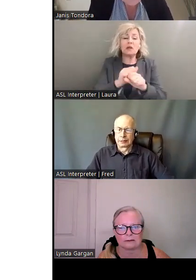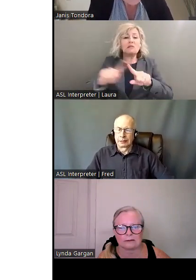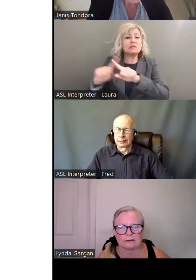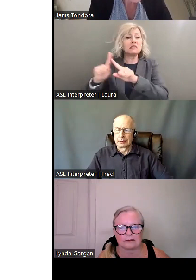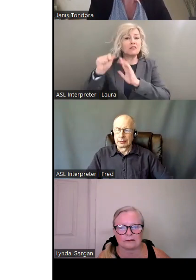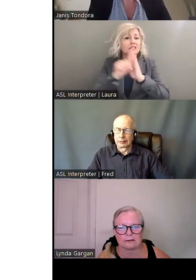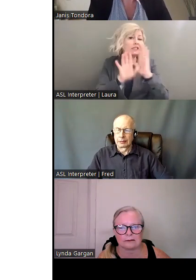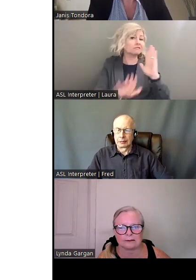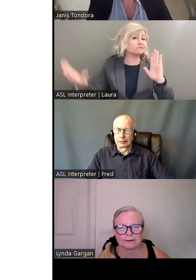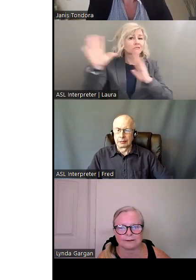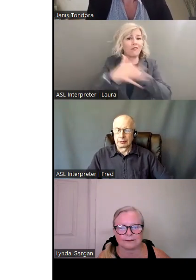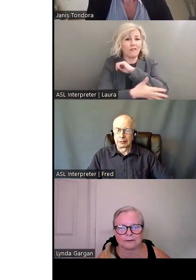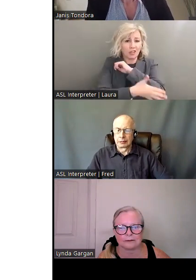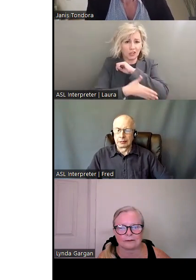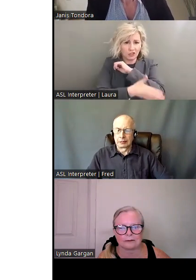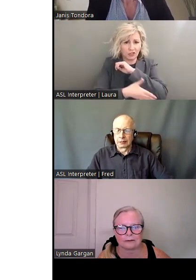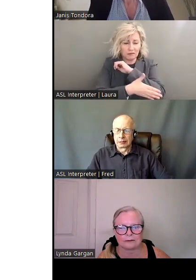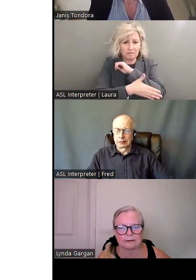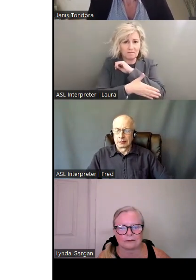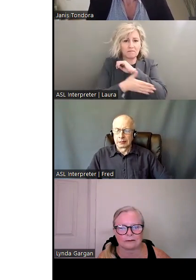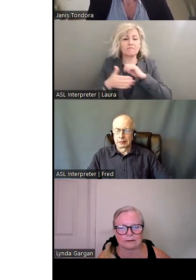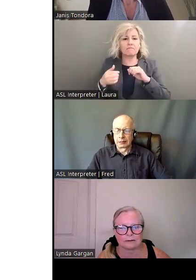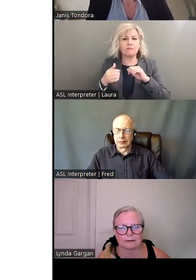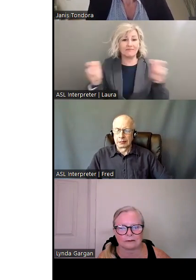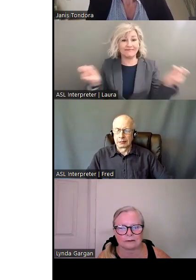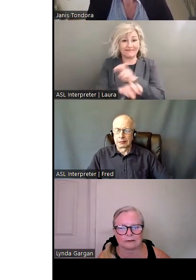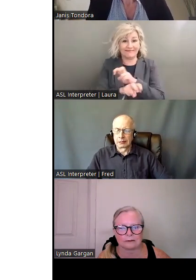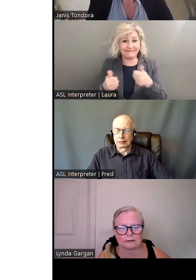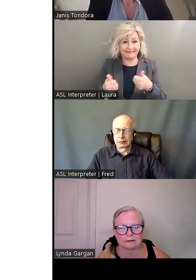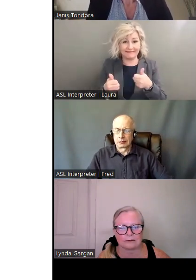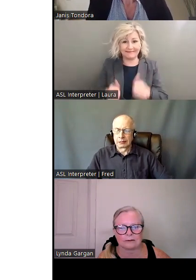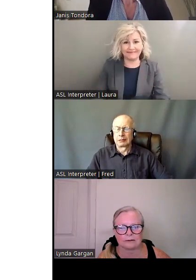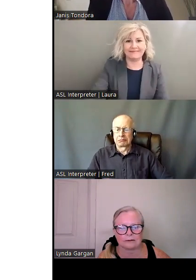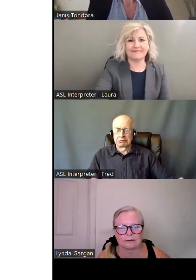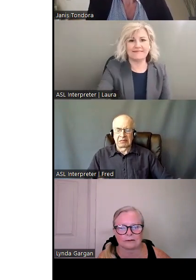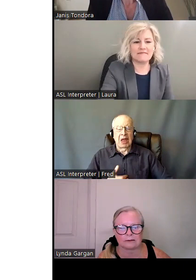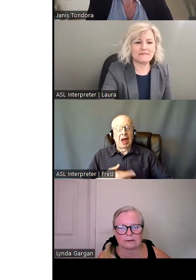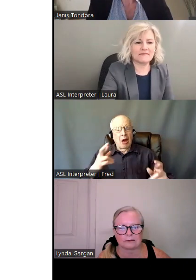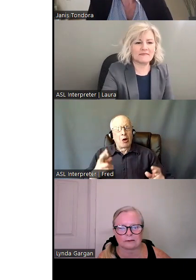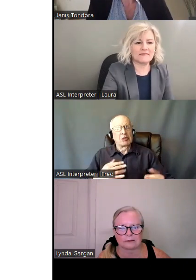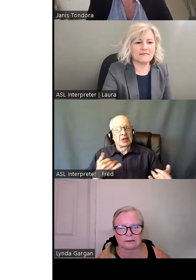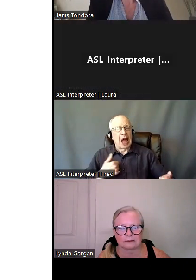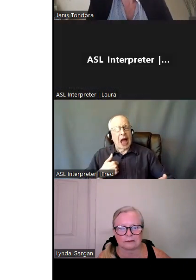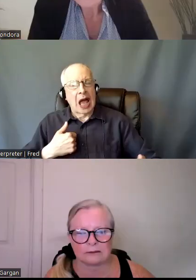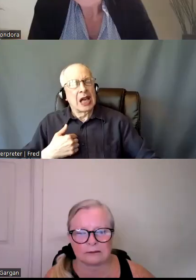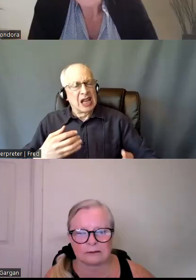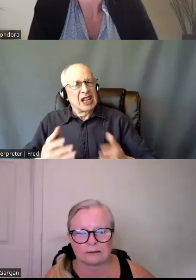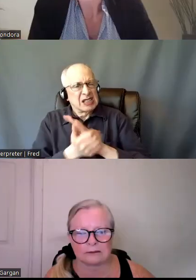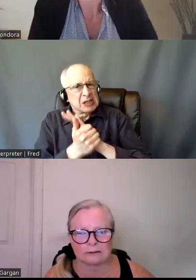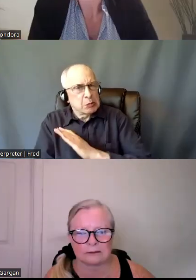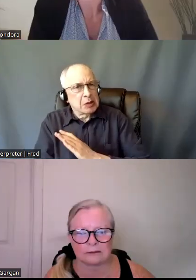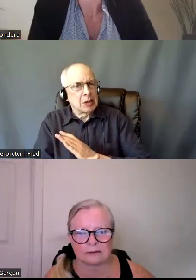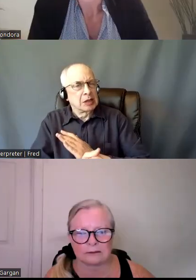country. And I hope that when I'm doing that, just like today, that I'm bringing you all some expertise and experience.